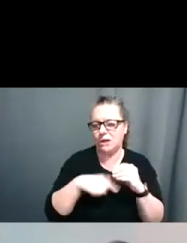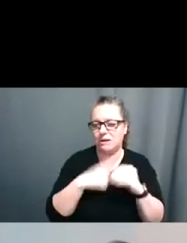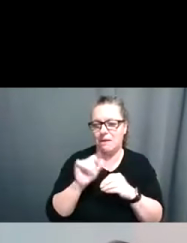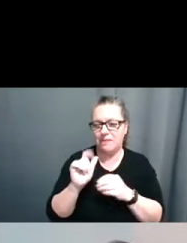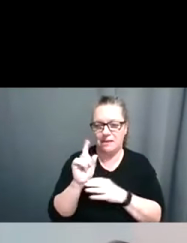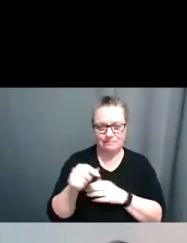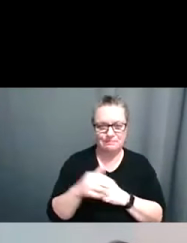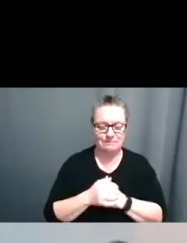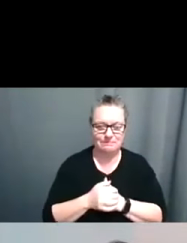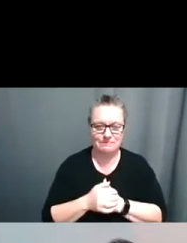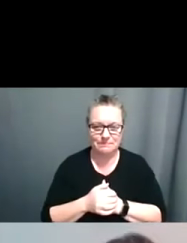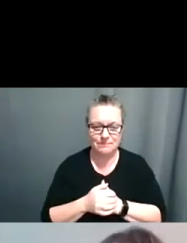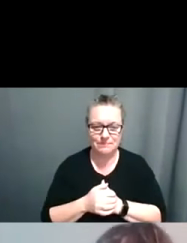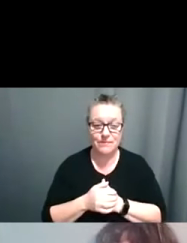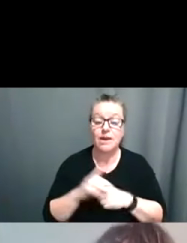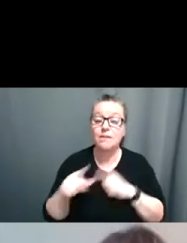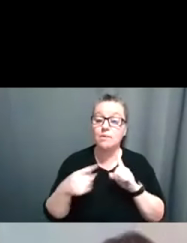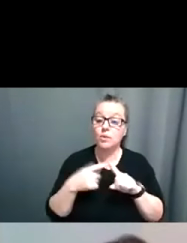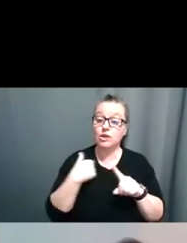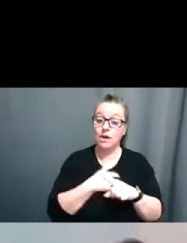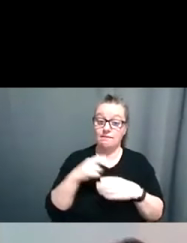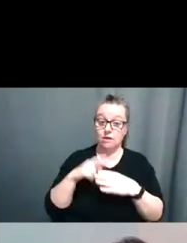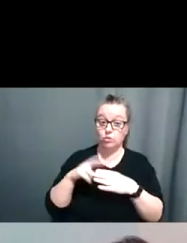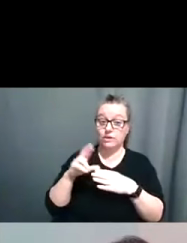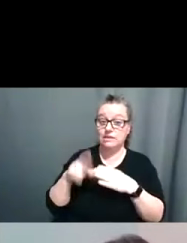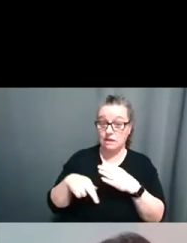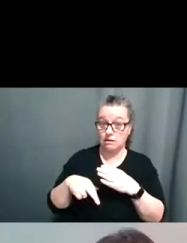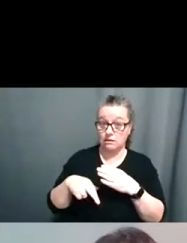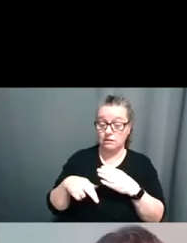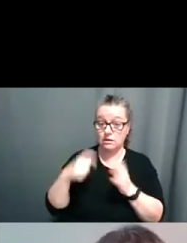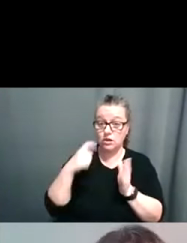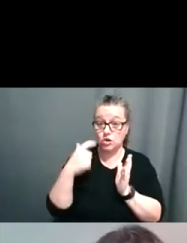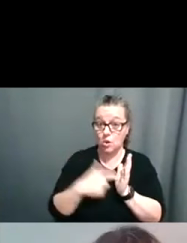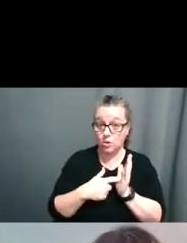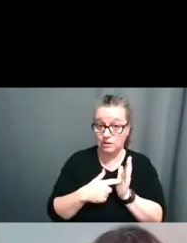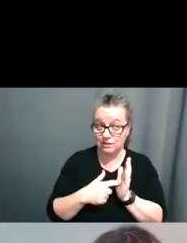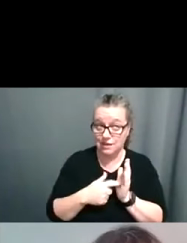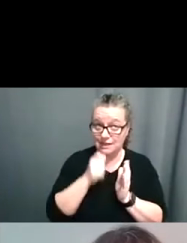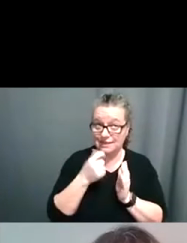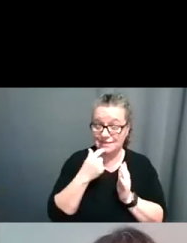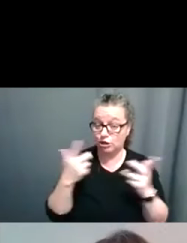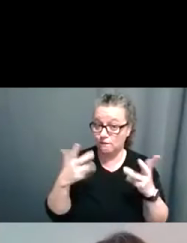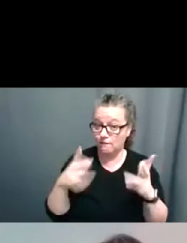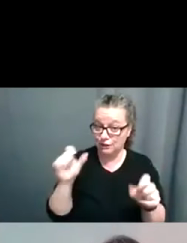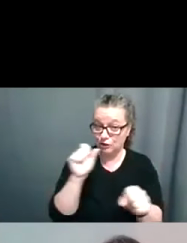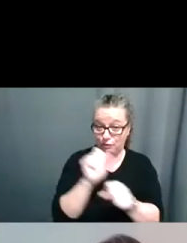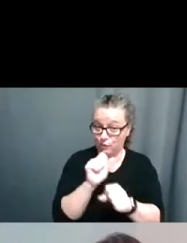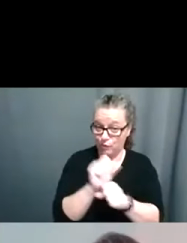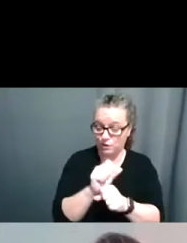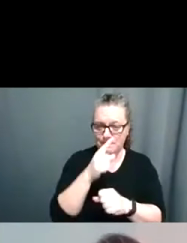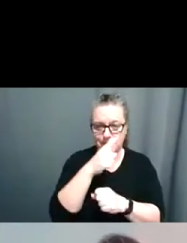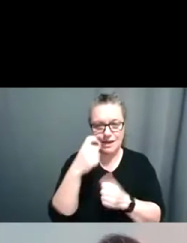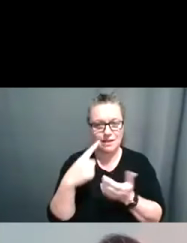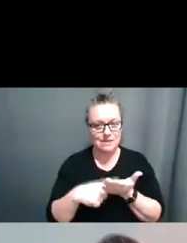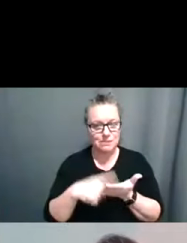minutes. But once you have a result, now notice I didn't say once you finish the work, because sometimes